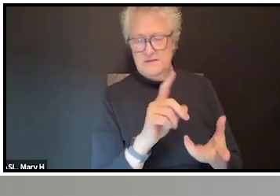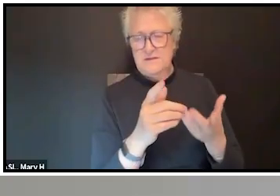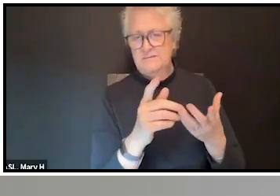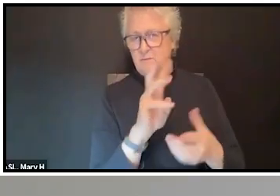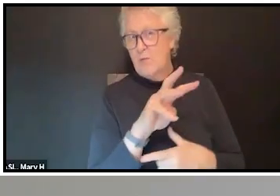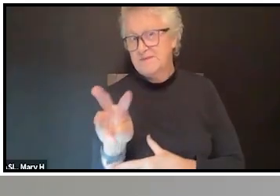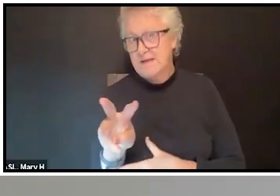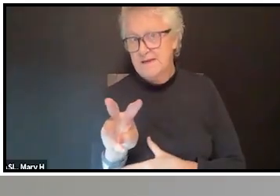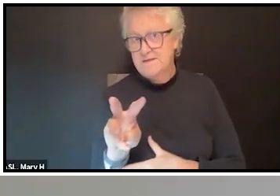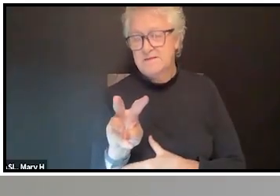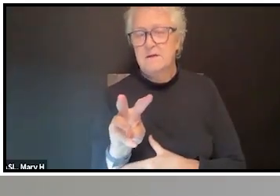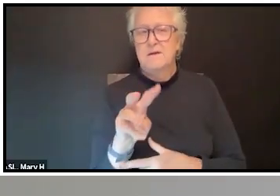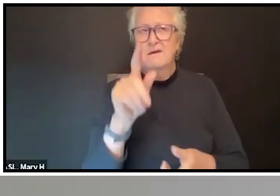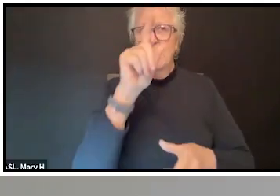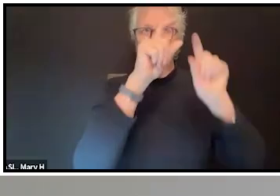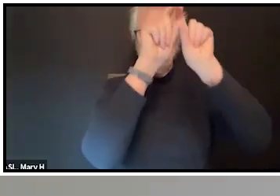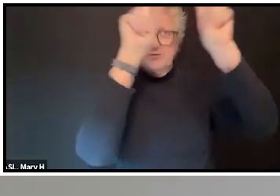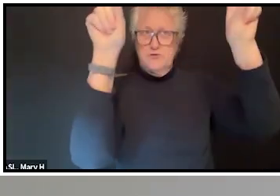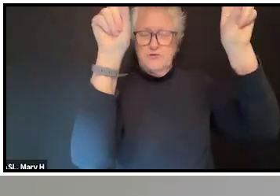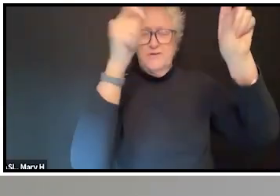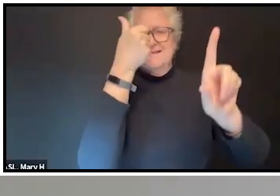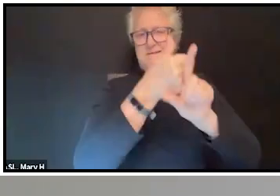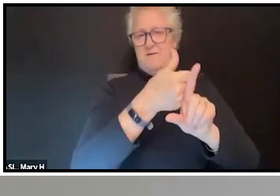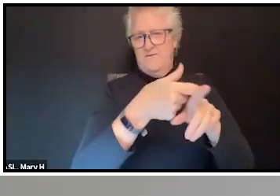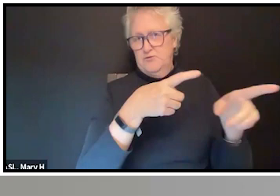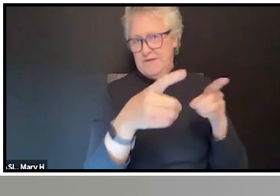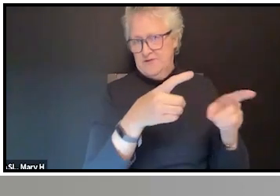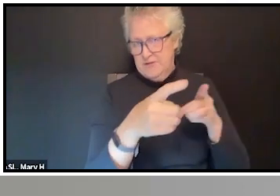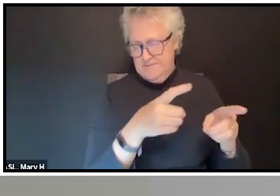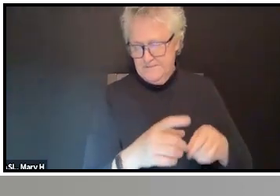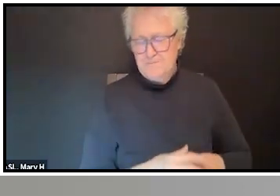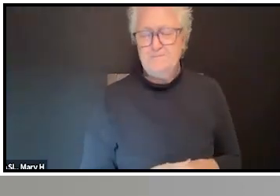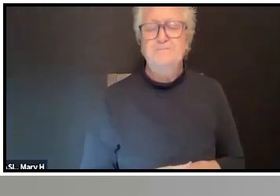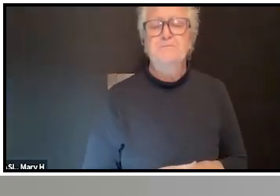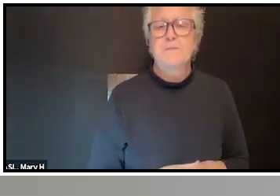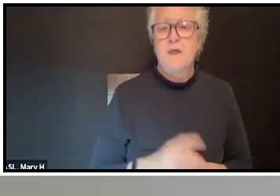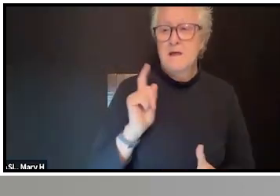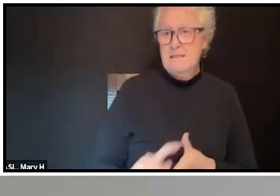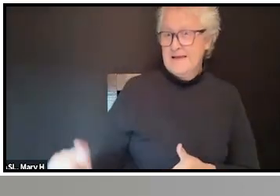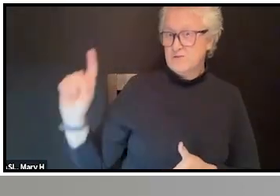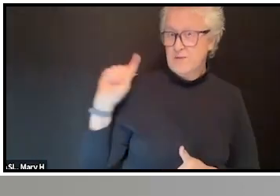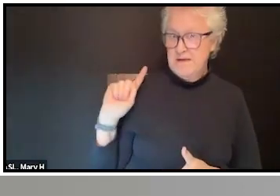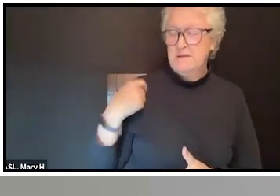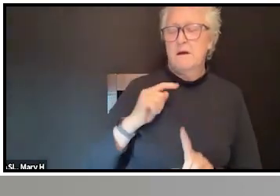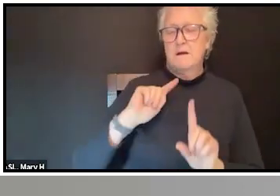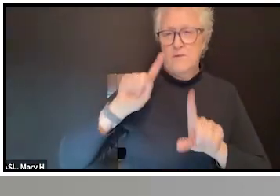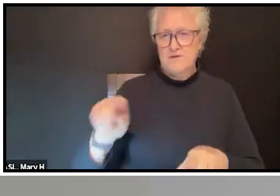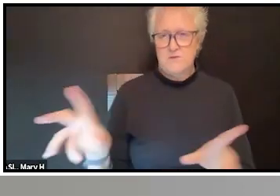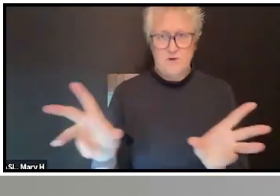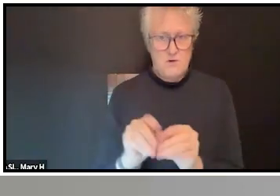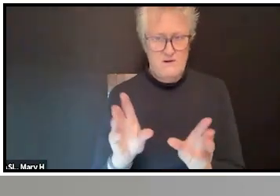Last week, I was able to attend the Applied Self-Direction National Self-Direct Conference. This was a really